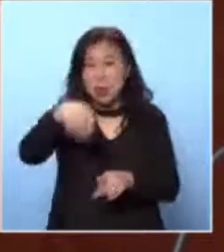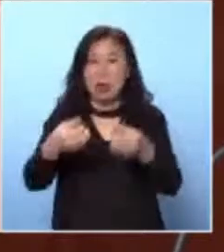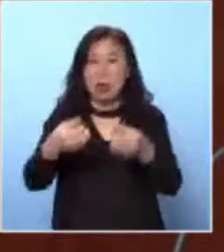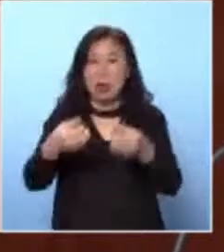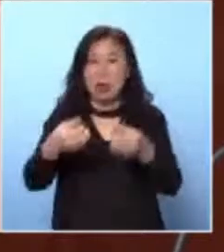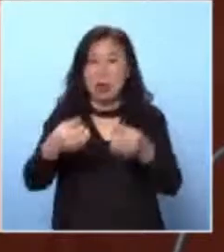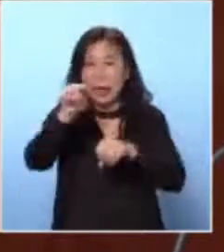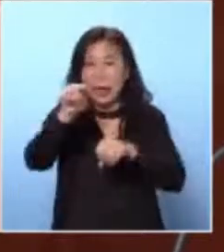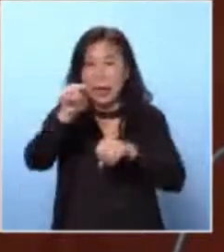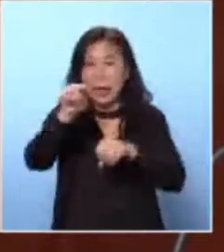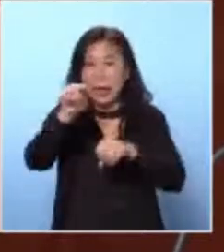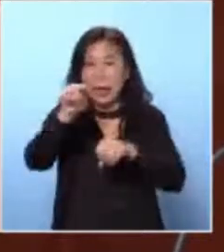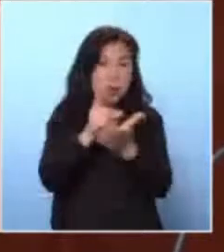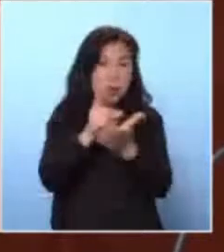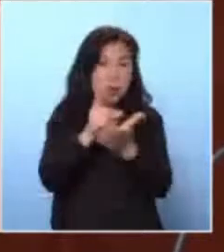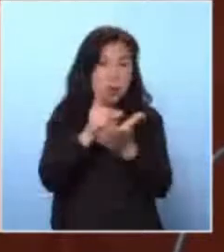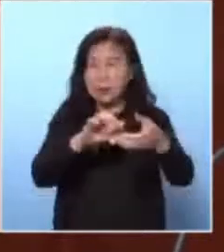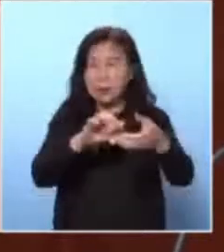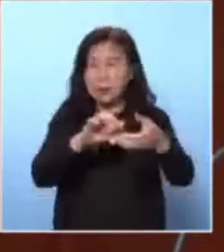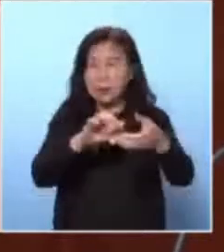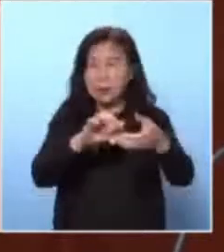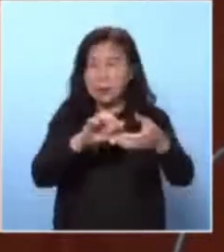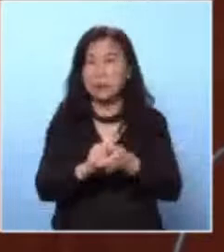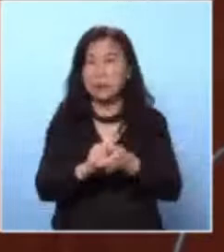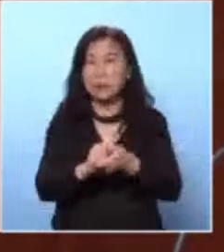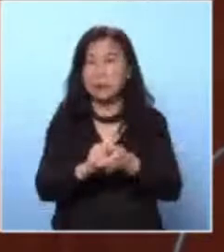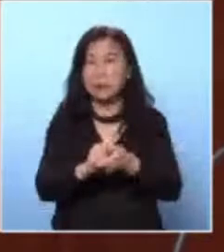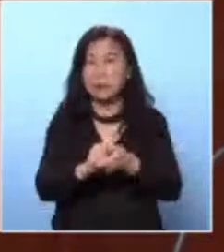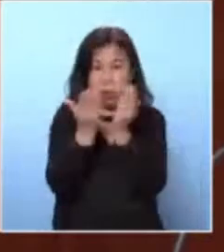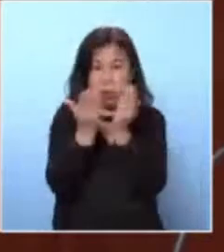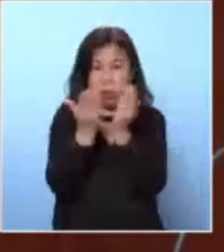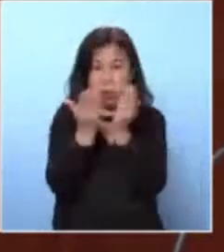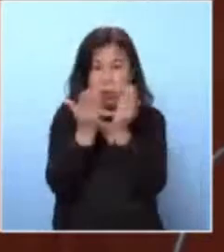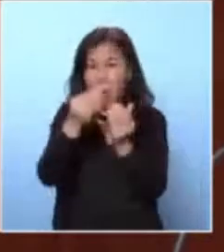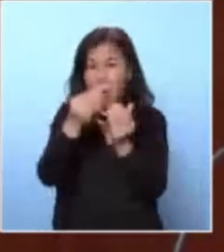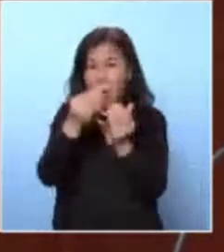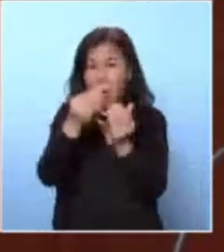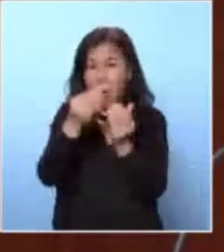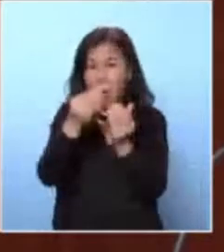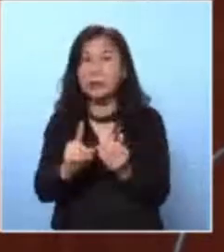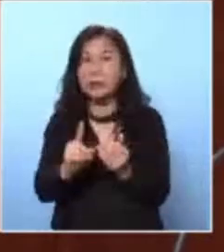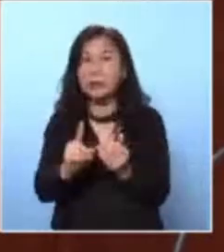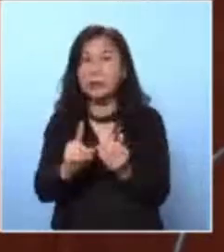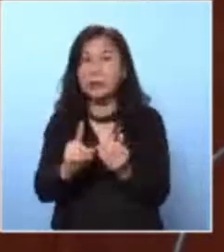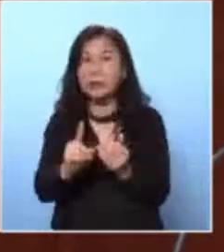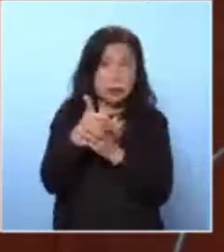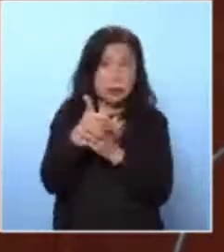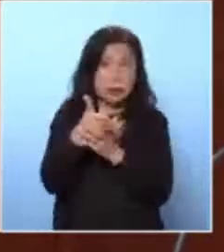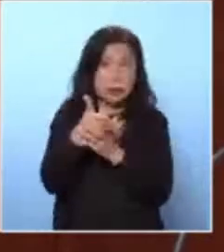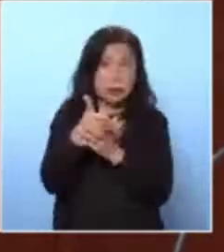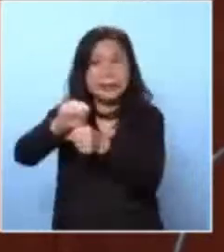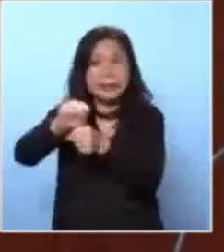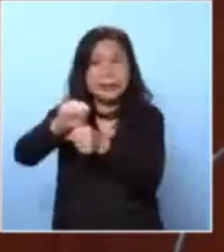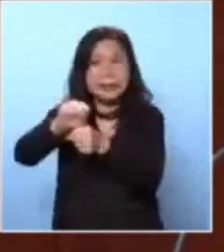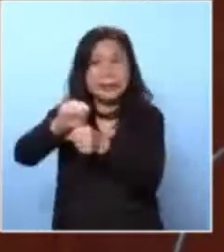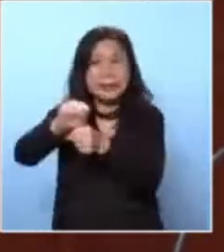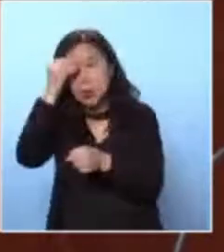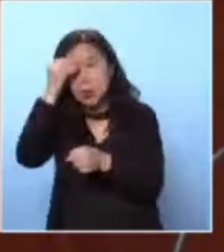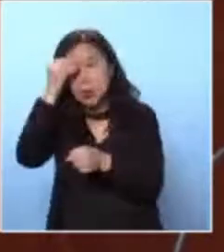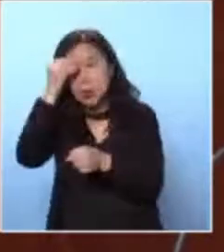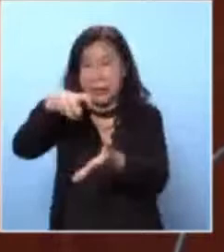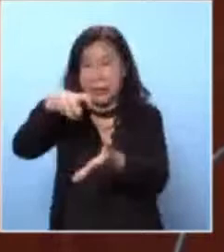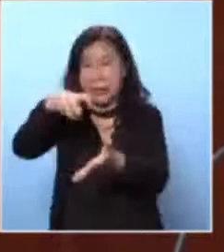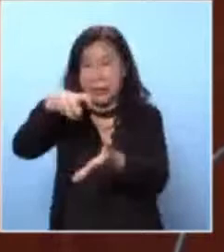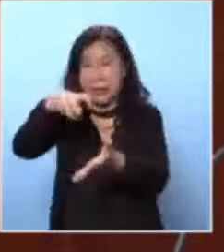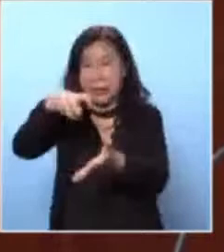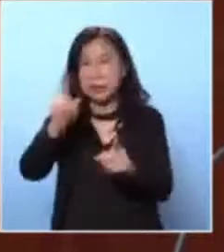to pursue a career in the technical professions. UAS will closely collaborate with technical professions and offer programs